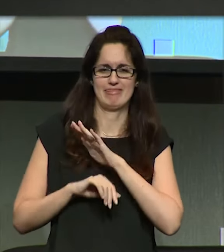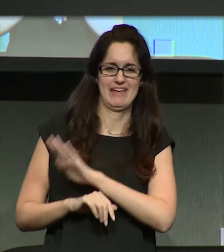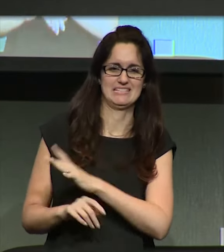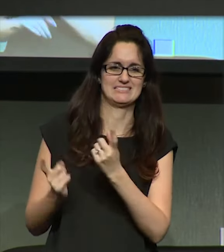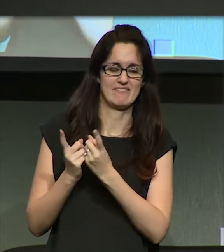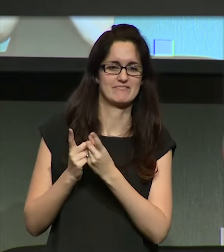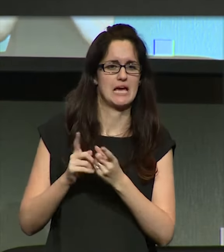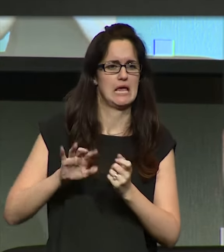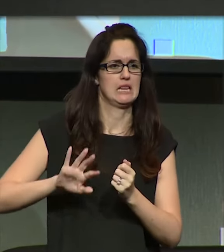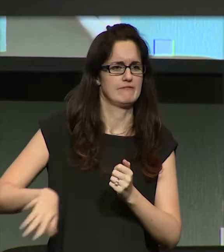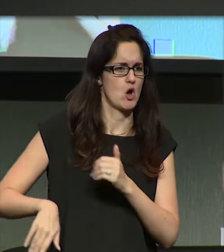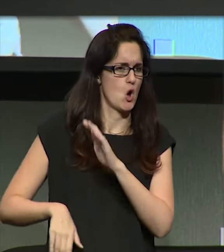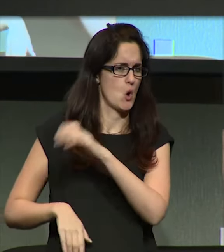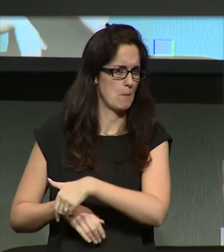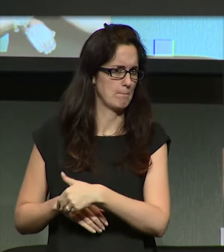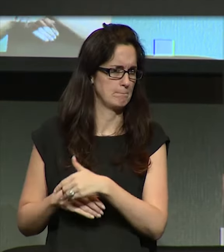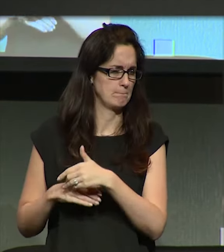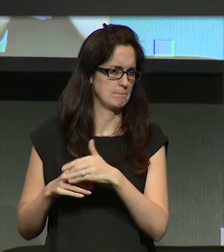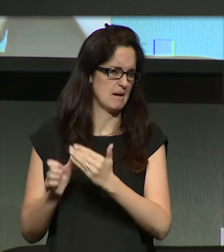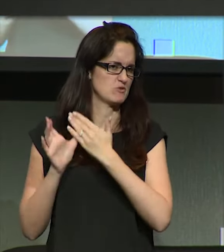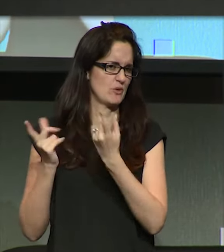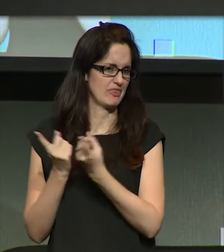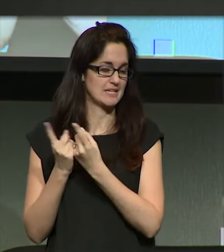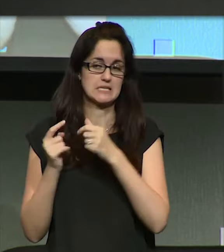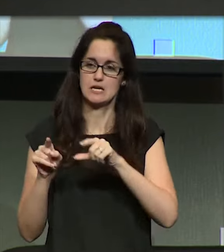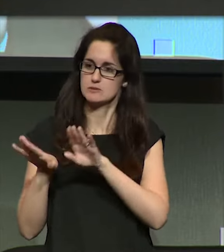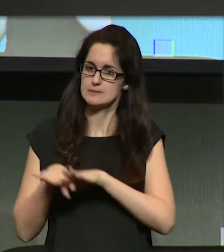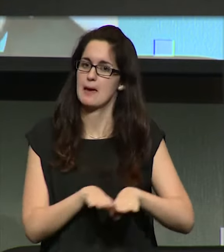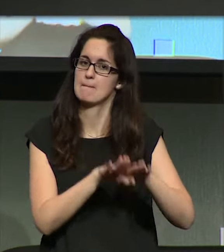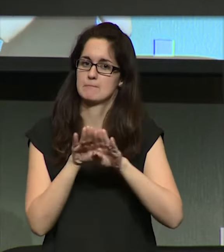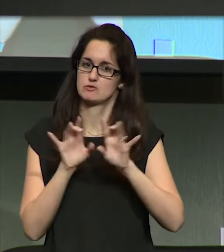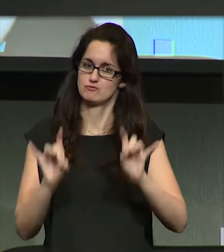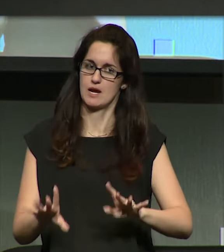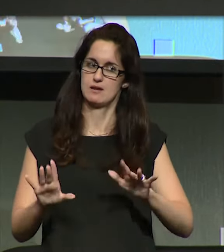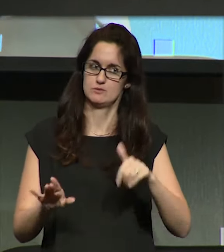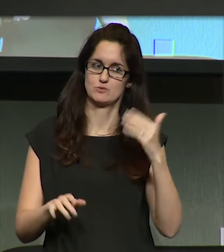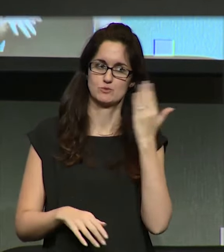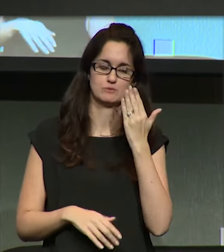They can leave that at home. We, in here, we're all the same. We're all Australian.